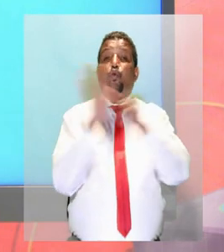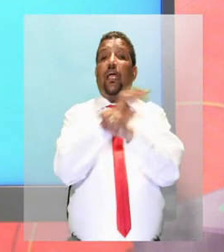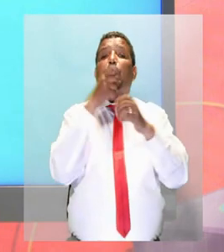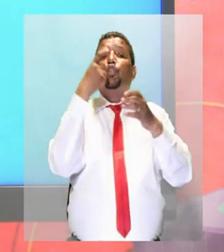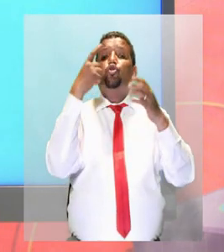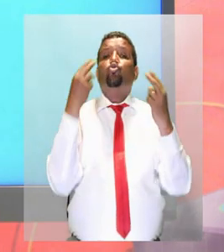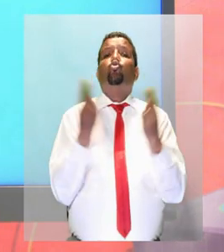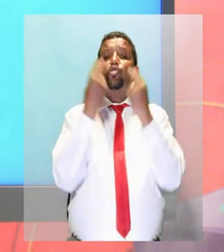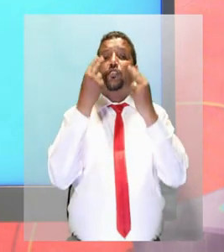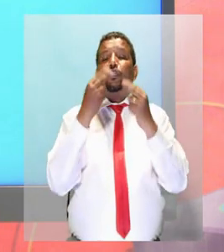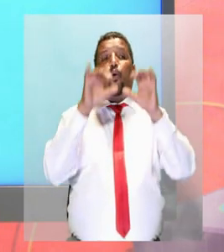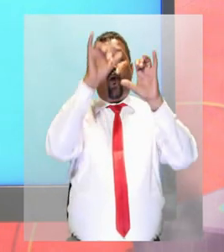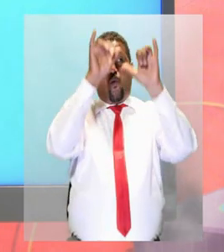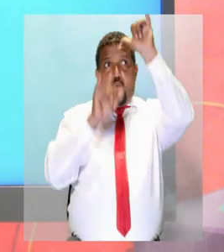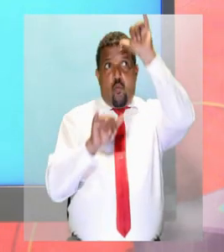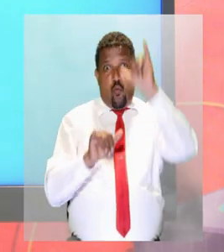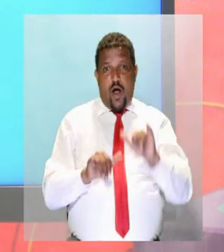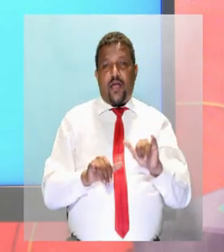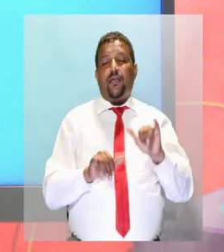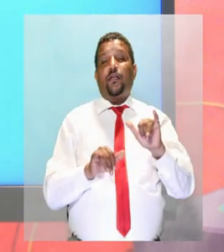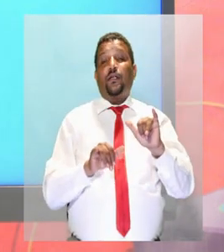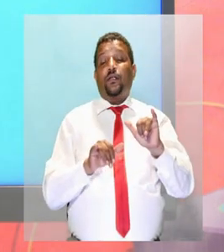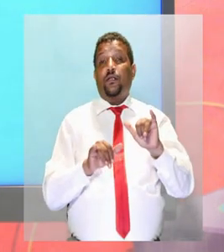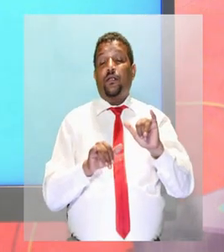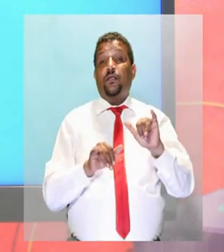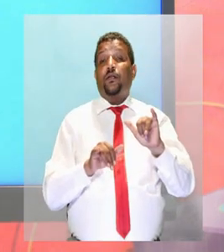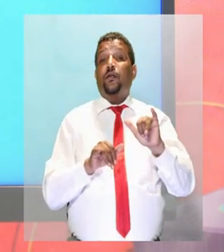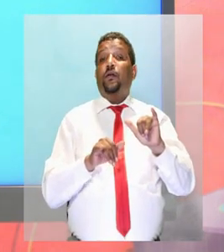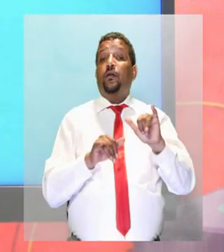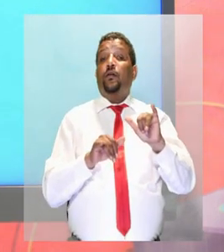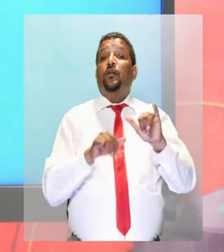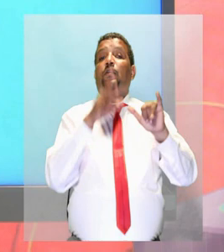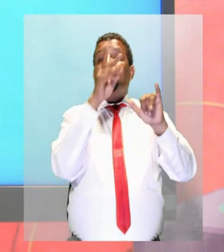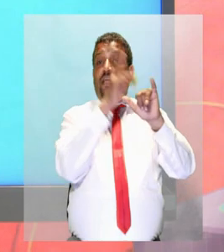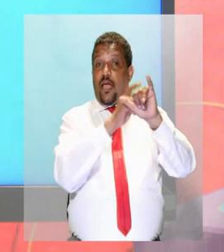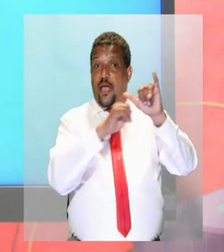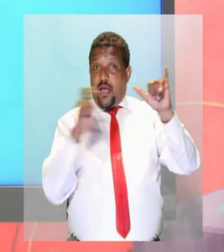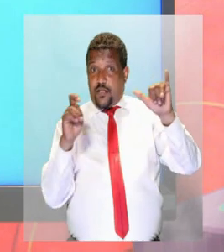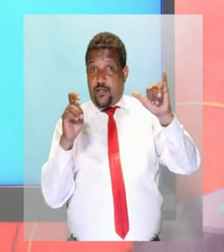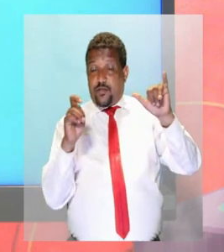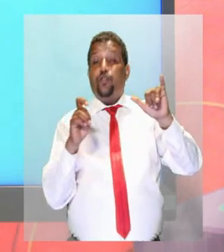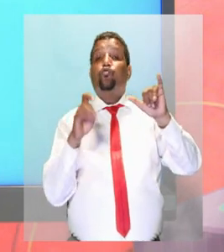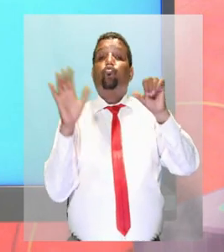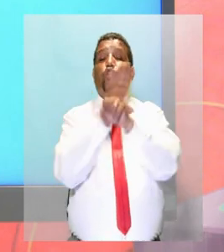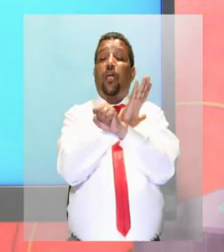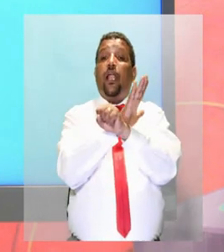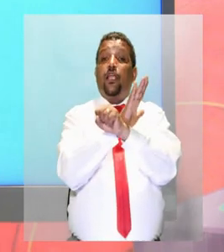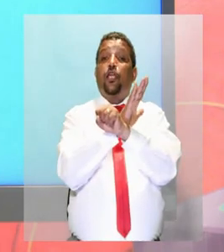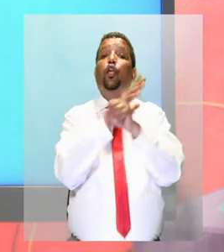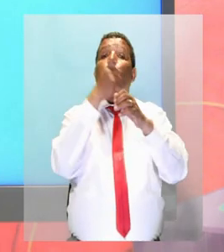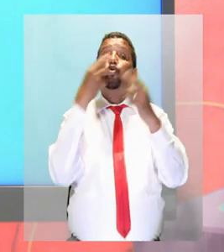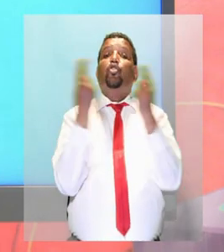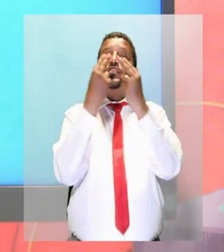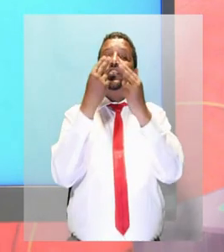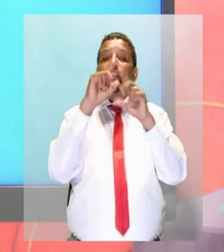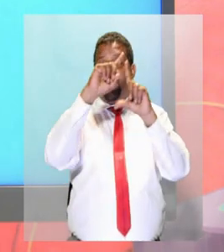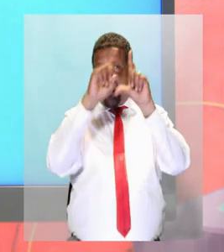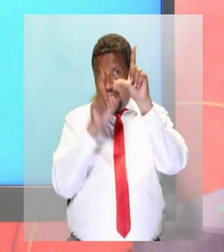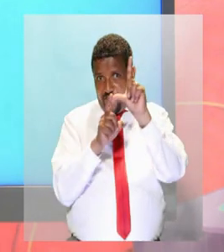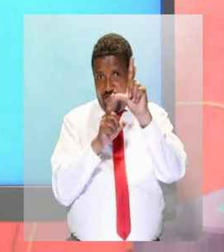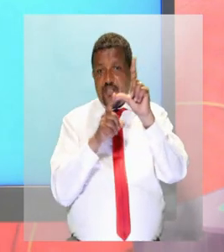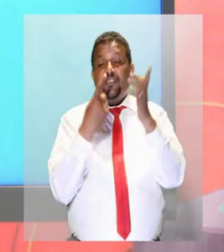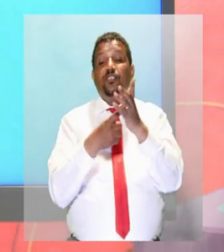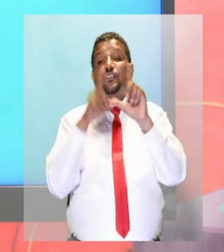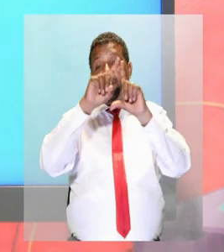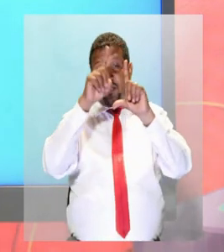the y-axis and all the values of unit consumption in the x to plot the total utility curve. And we get such a curve,